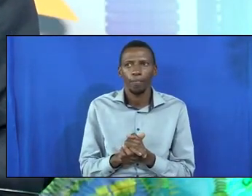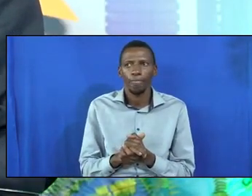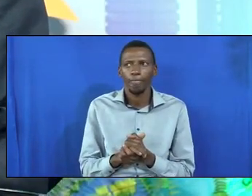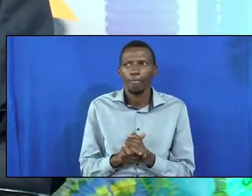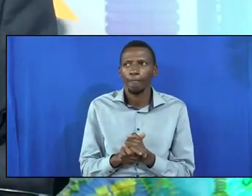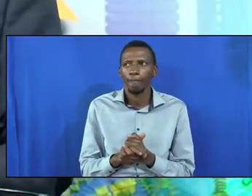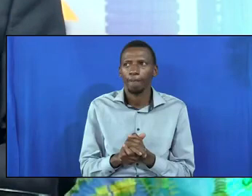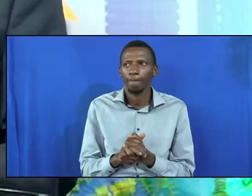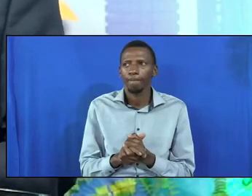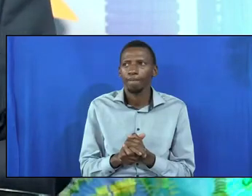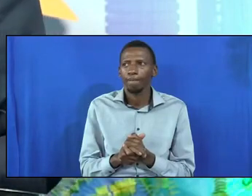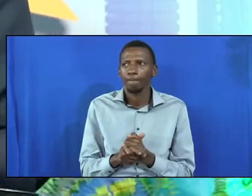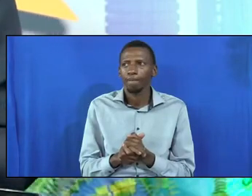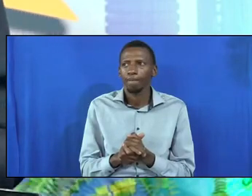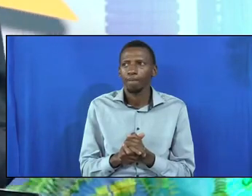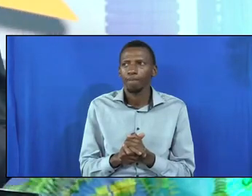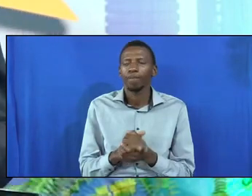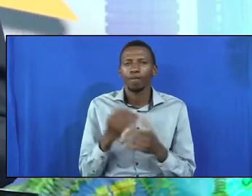5 marks. Do the tally.